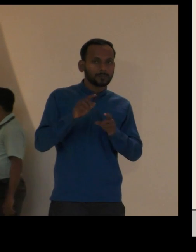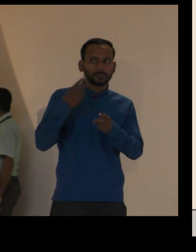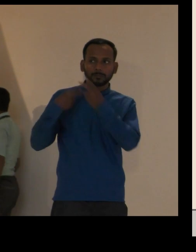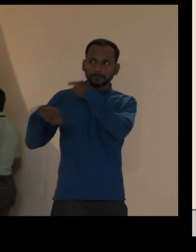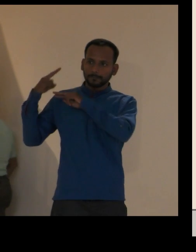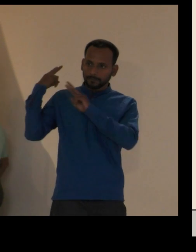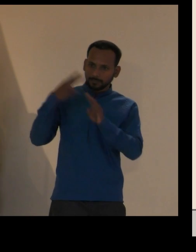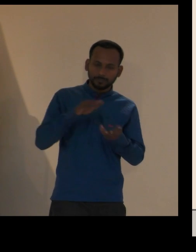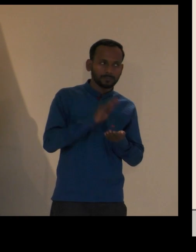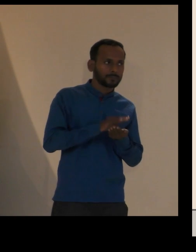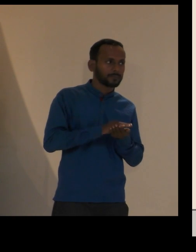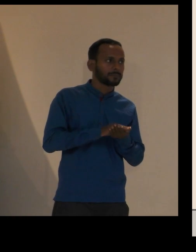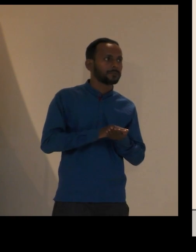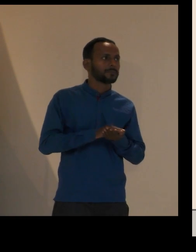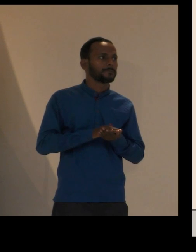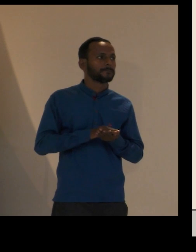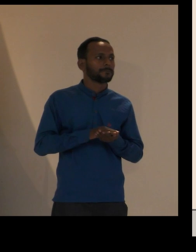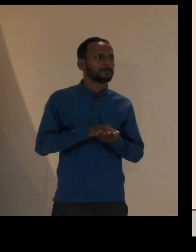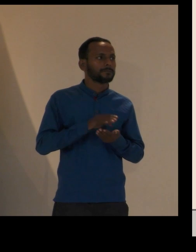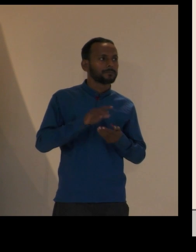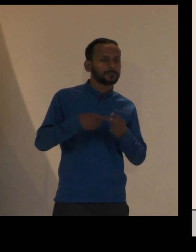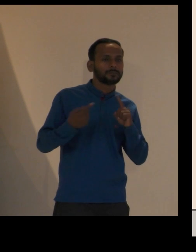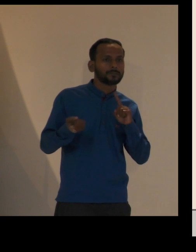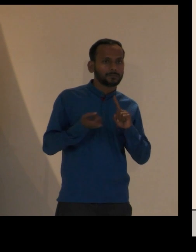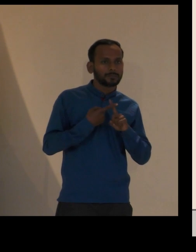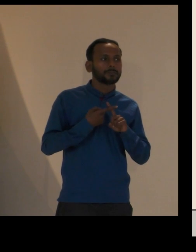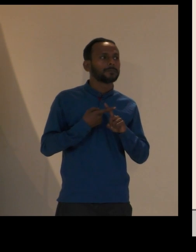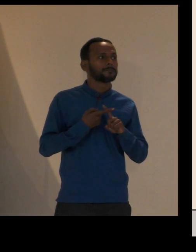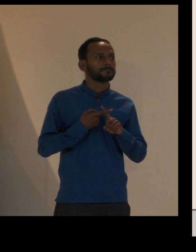of us in some form or the other. And